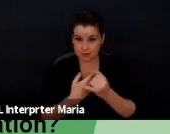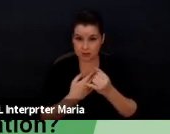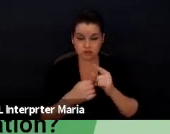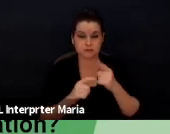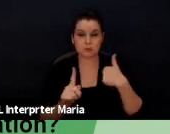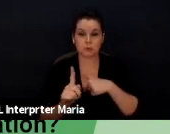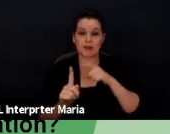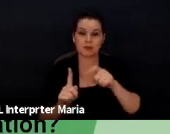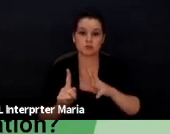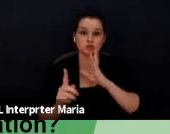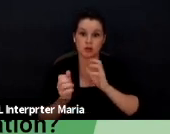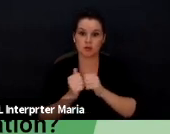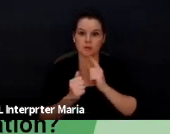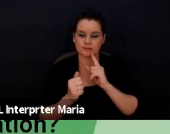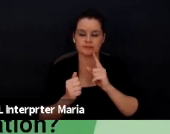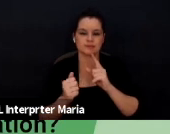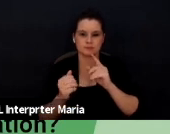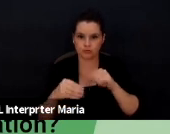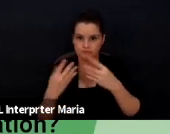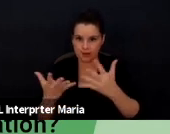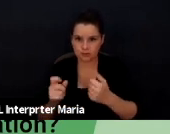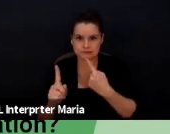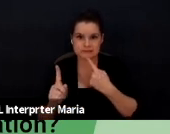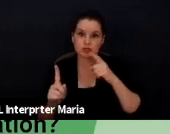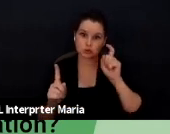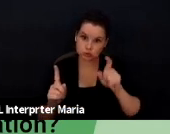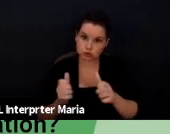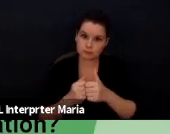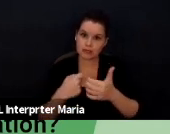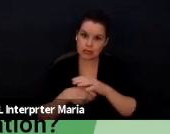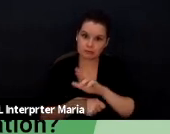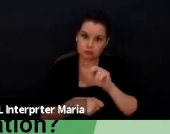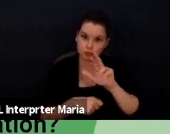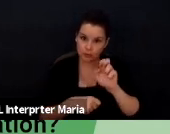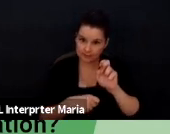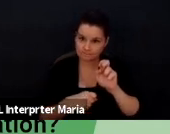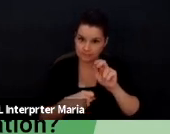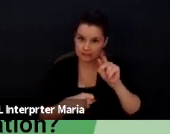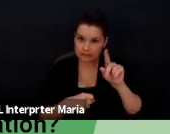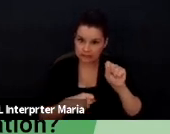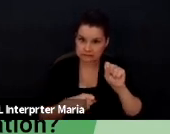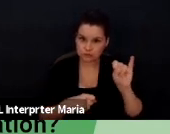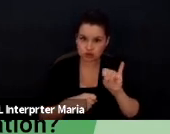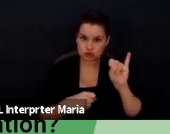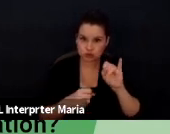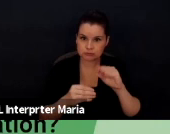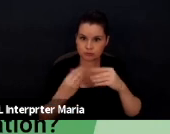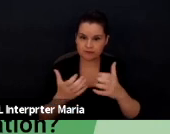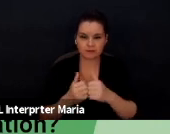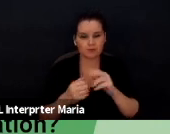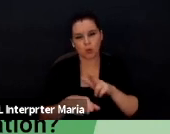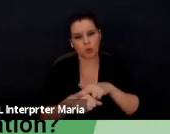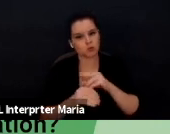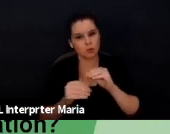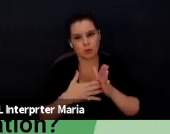had to talk to insurance providers to say, like, hey, you should be covering rape kits. Because, of course, no one wants to go through